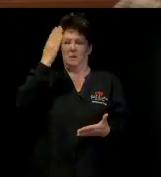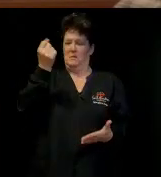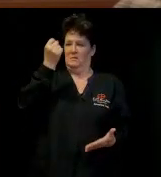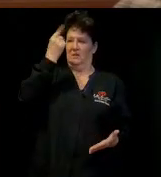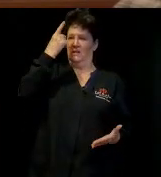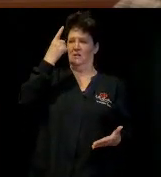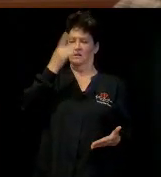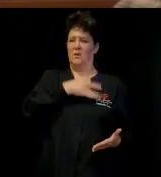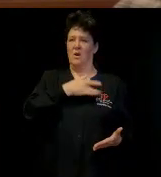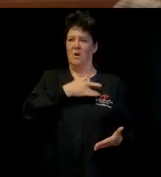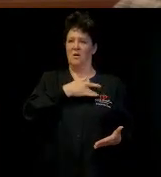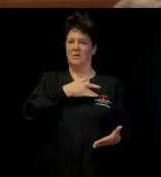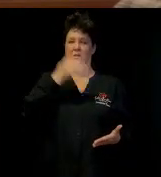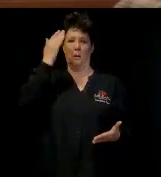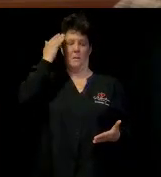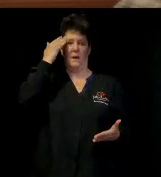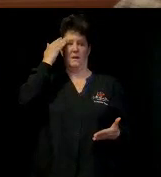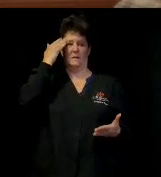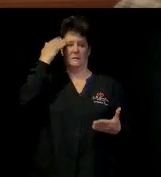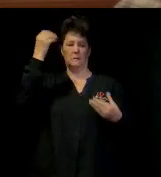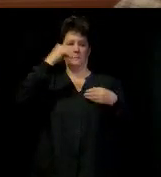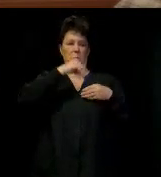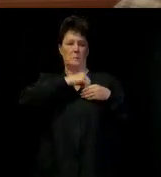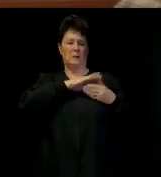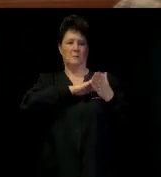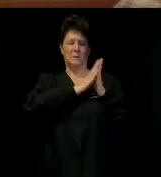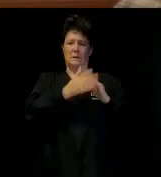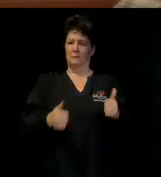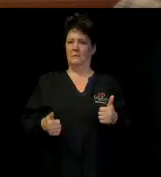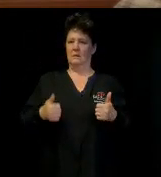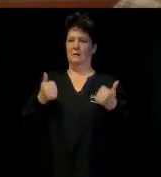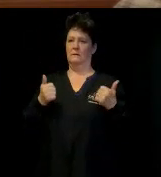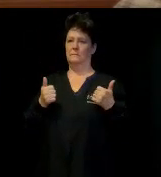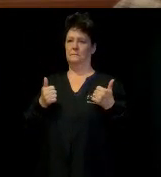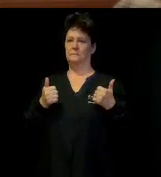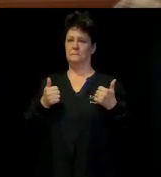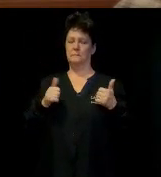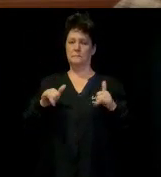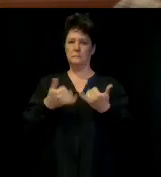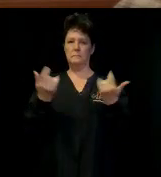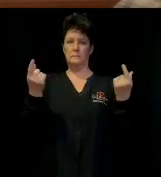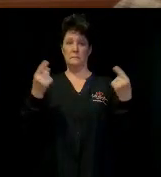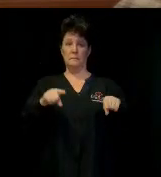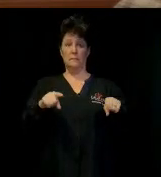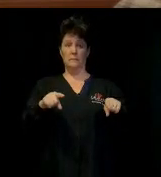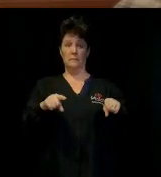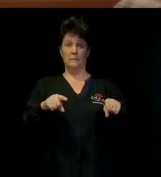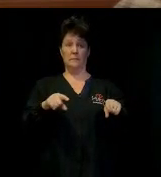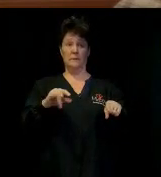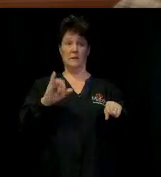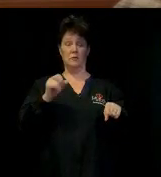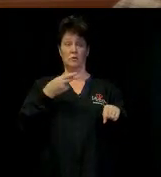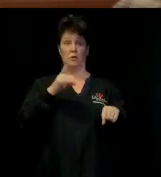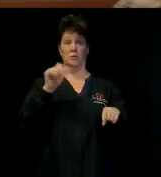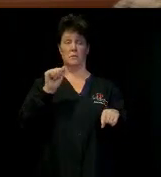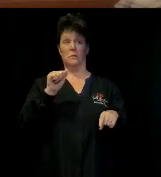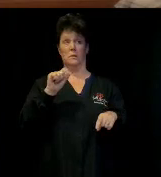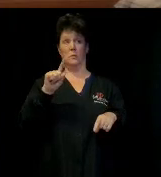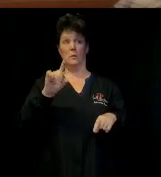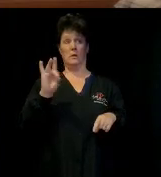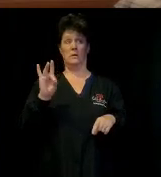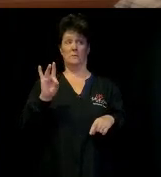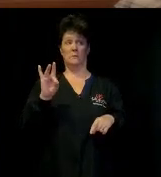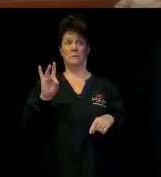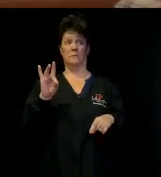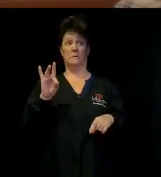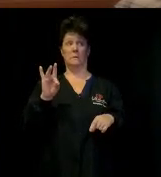the heart of God alive in us again. Right? So we do this by renewing our mind. Joshua 1:8. Let this book of the